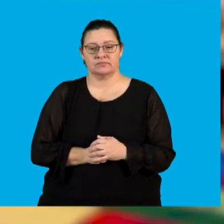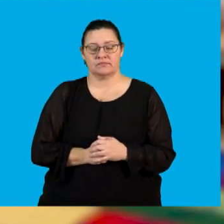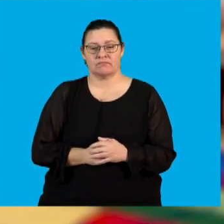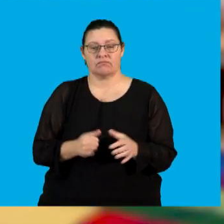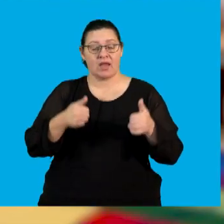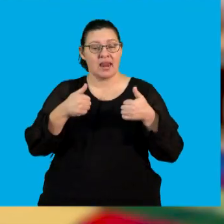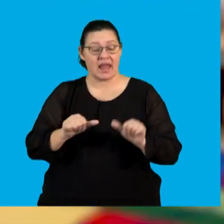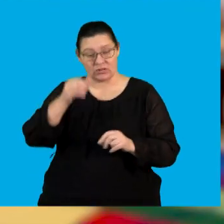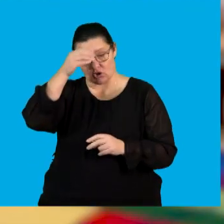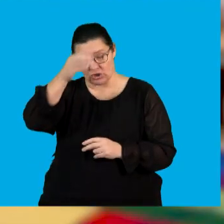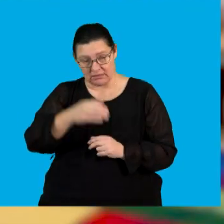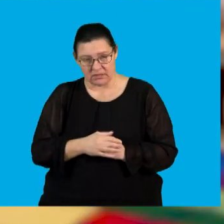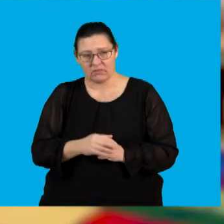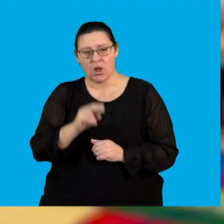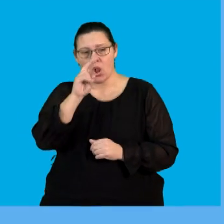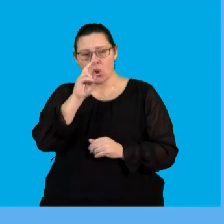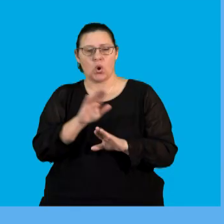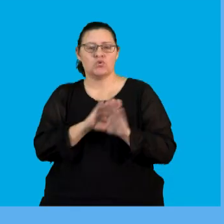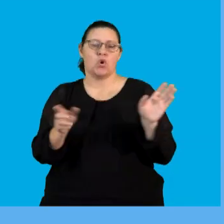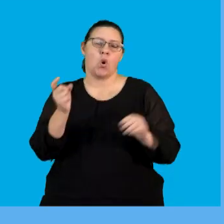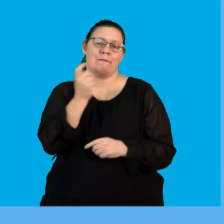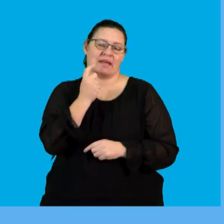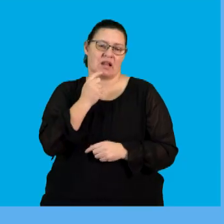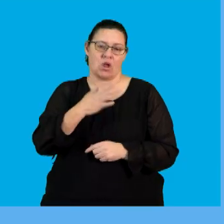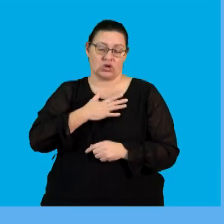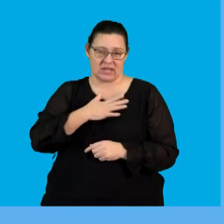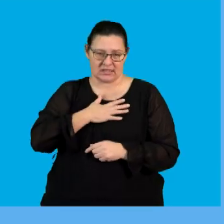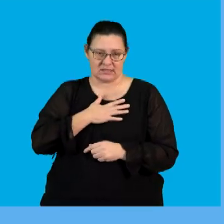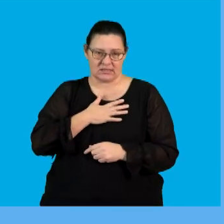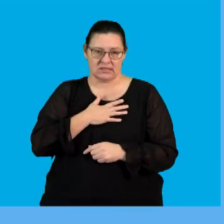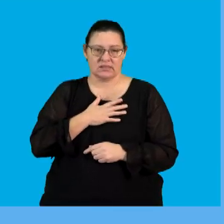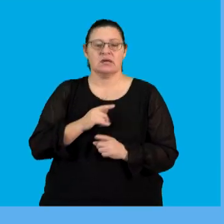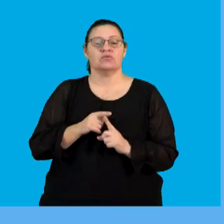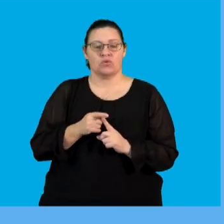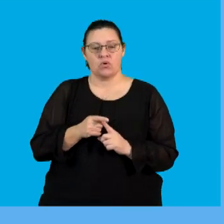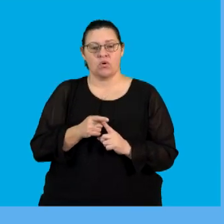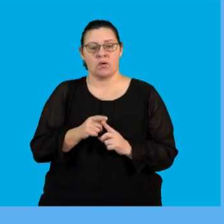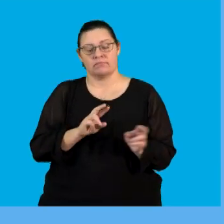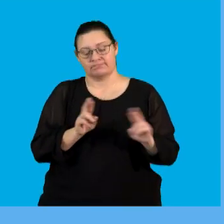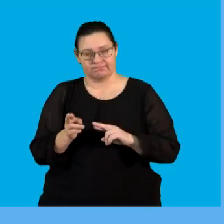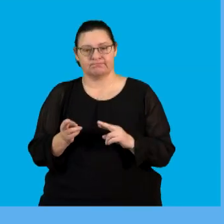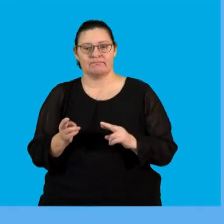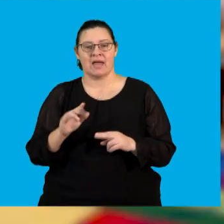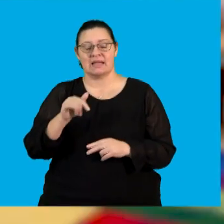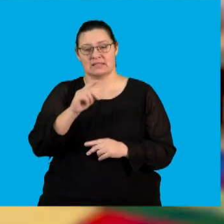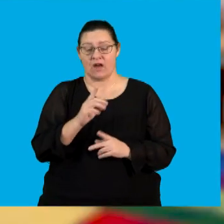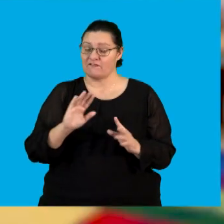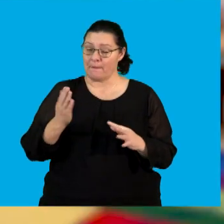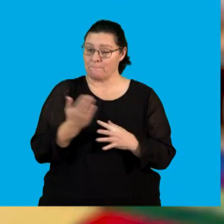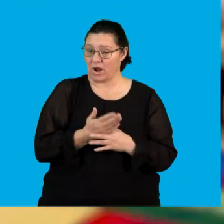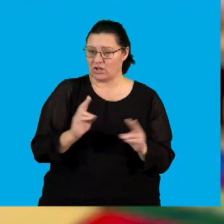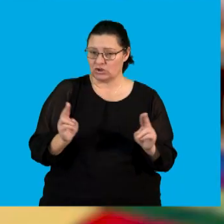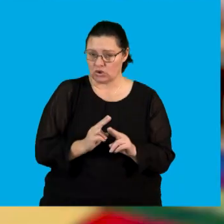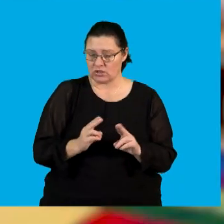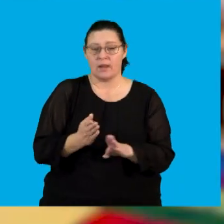next concept, that's now when looking at the non-metal oxide when they are reacting with the acid. We're just going to